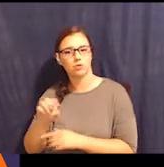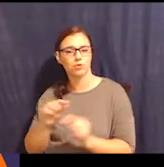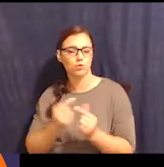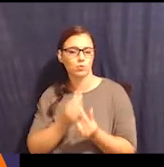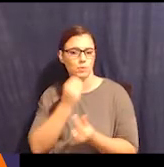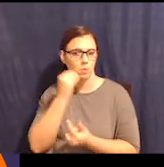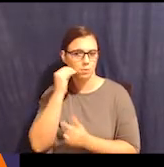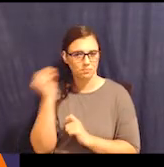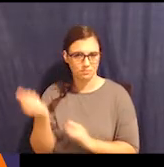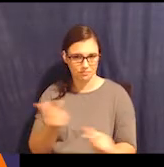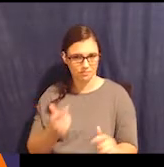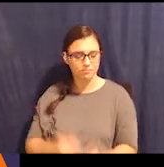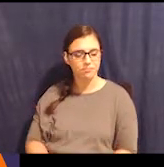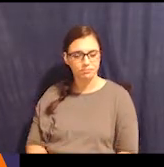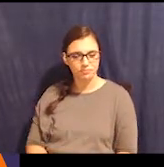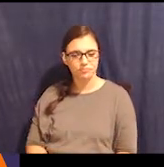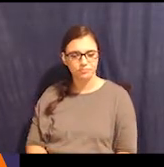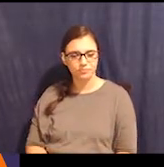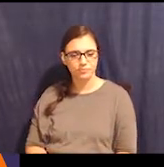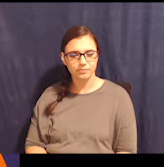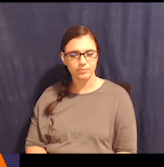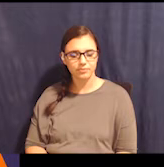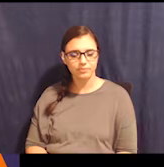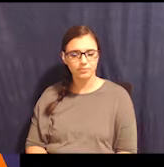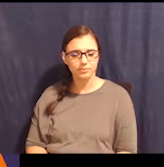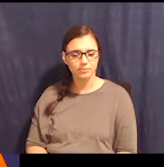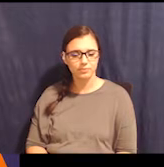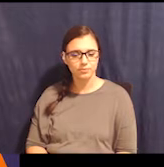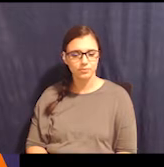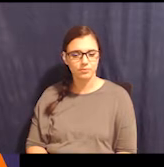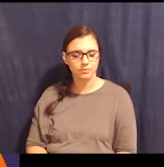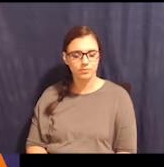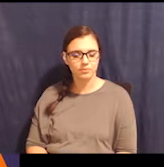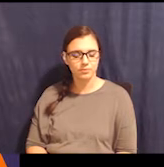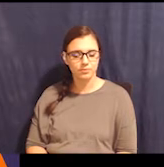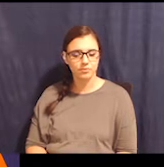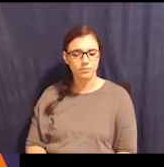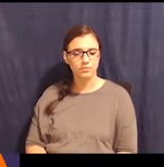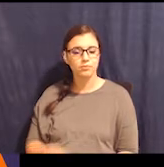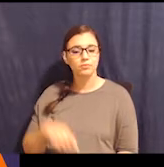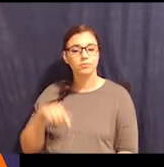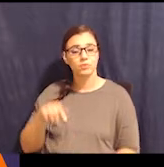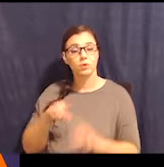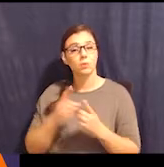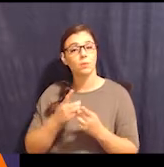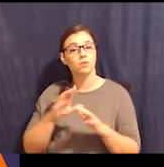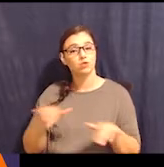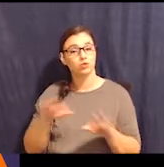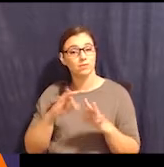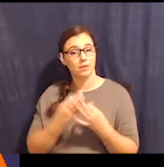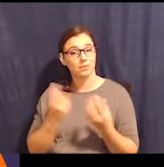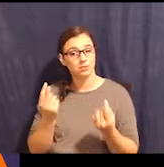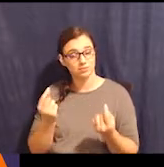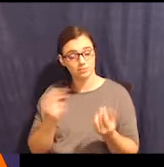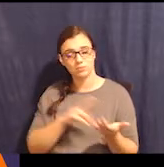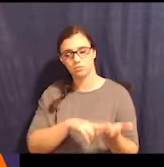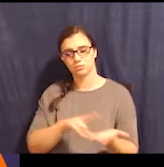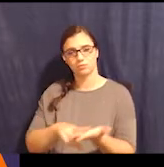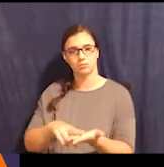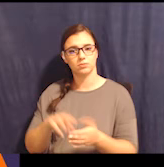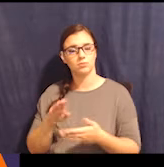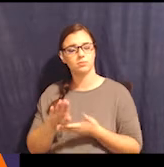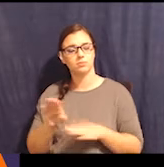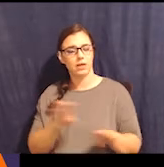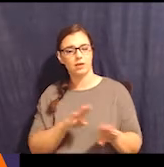Department of Children and Families does this by contracting for behavioral health services through 7 regional systems of care called